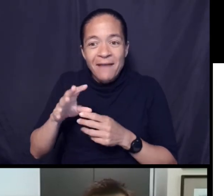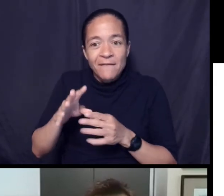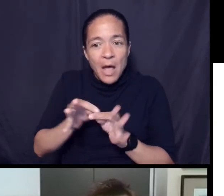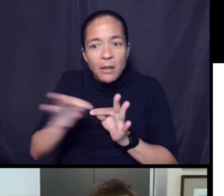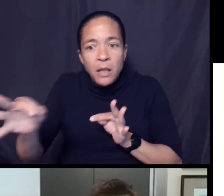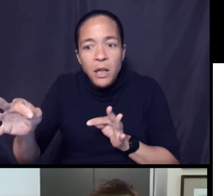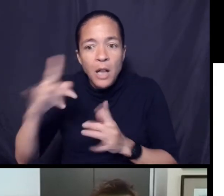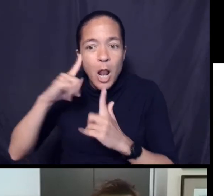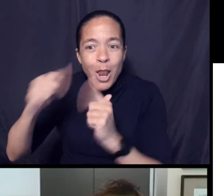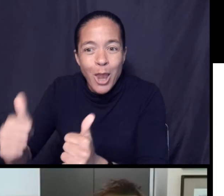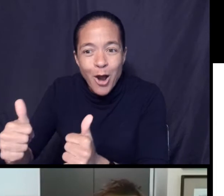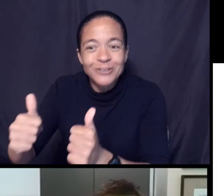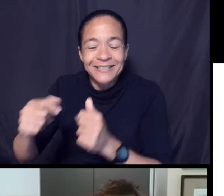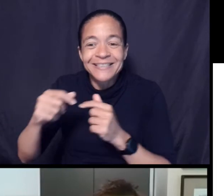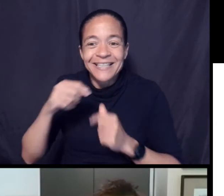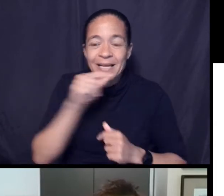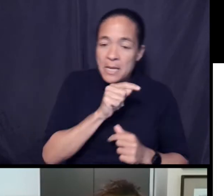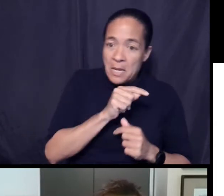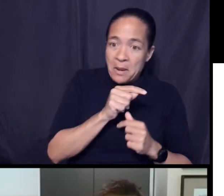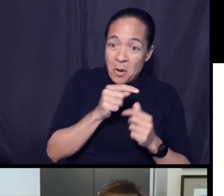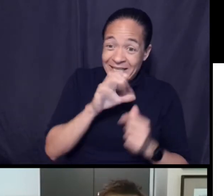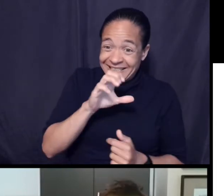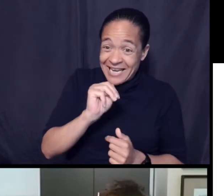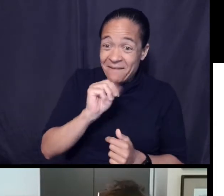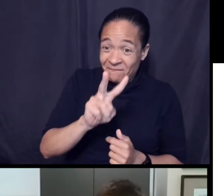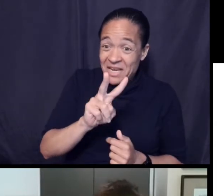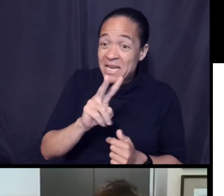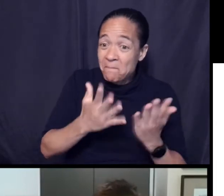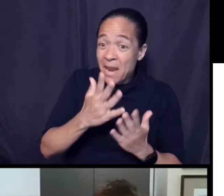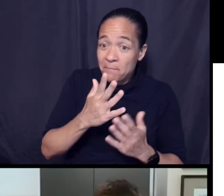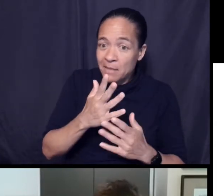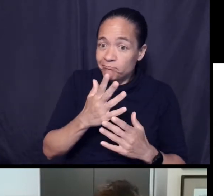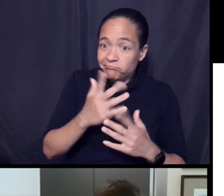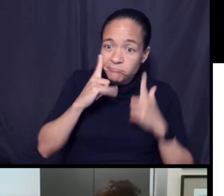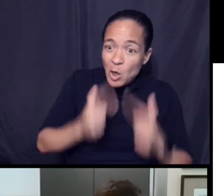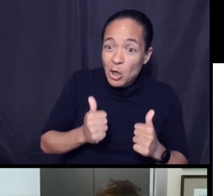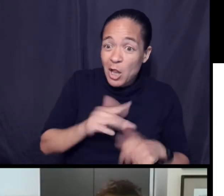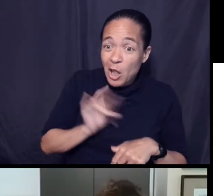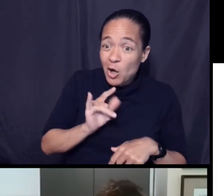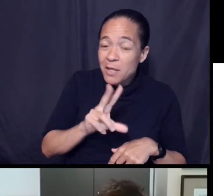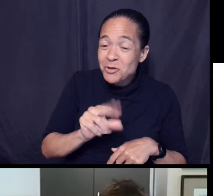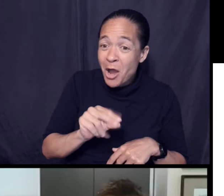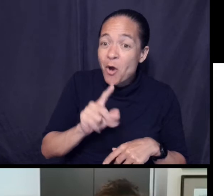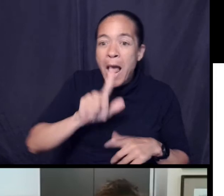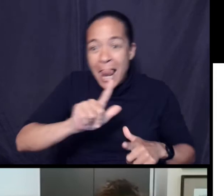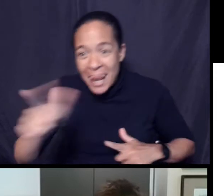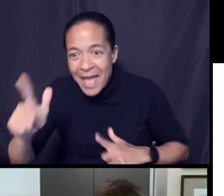significant percentage of children with congenital CMV will develop hearing loss later, and those children will be